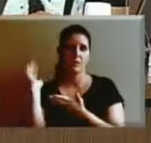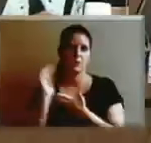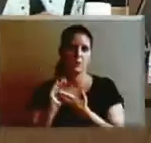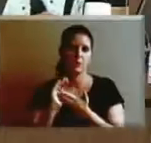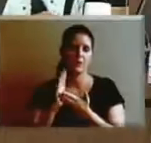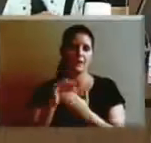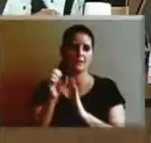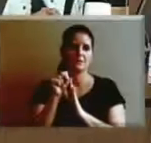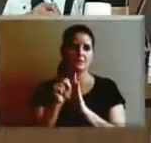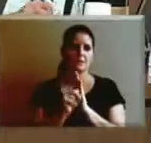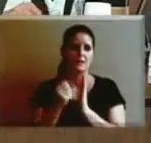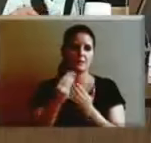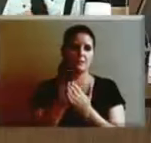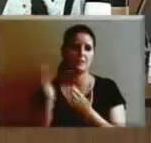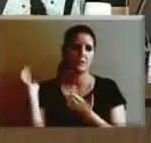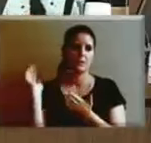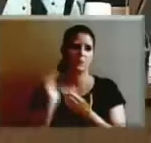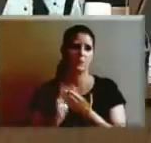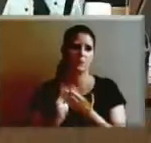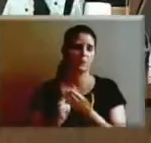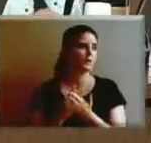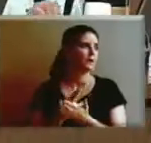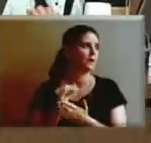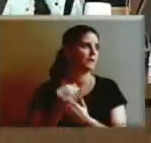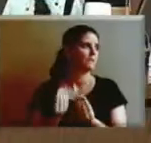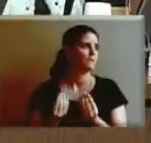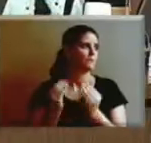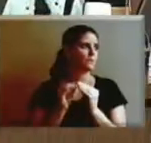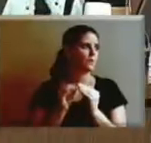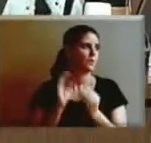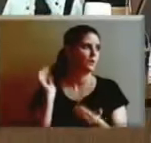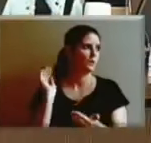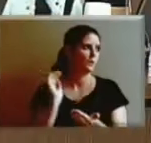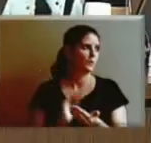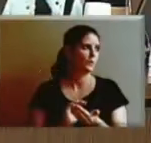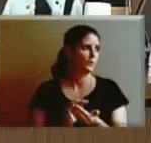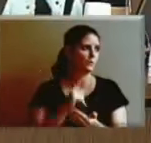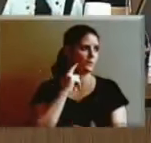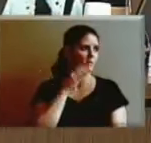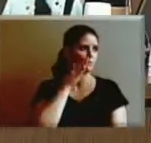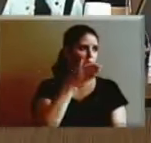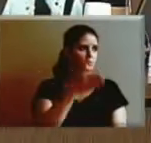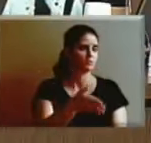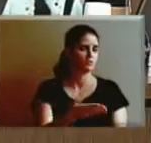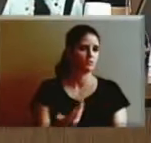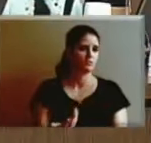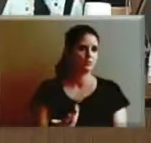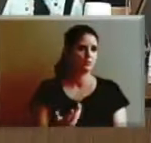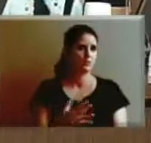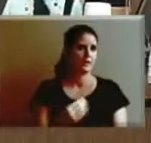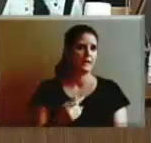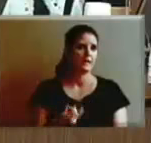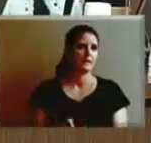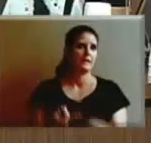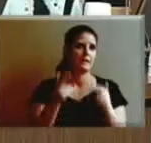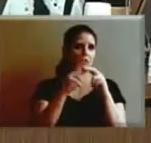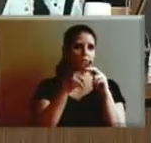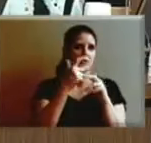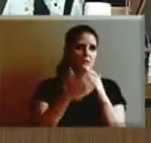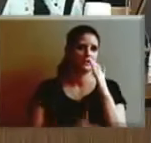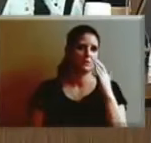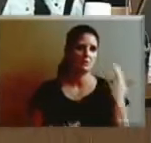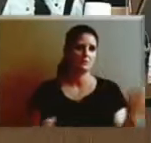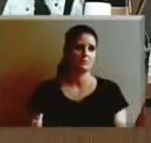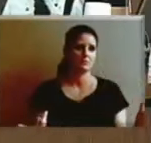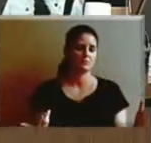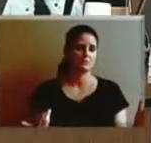federal and state reductions and more reductions looming in the future and increased costs, we